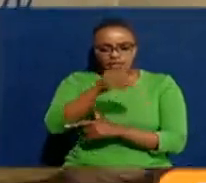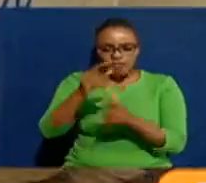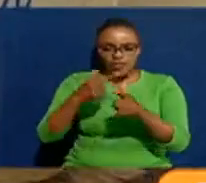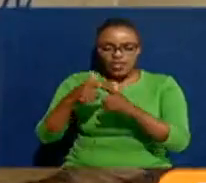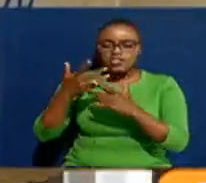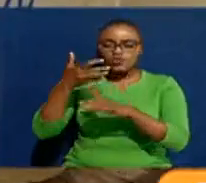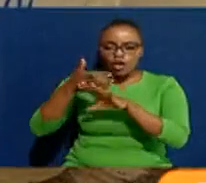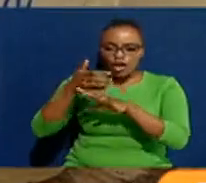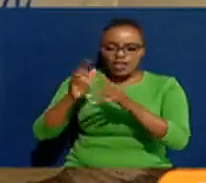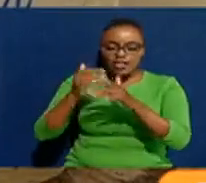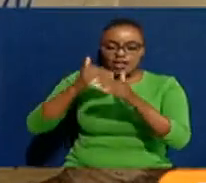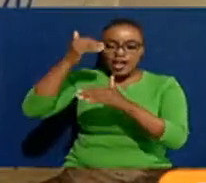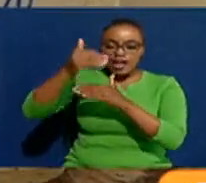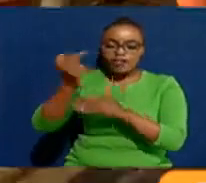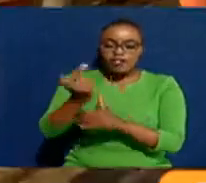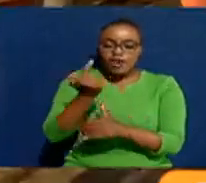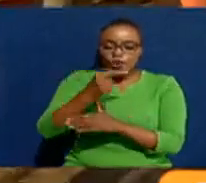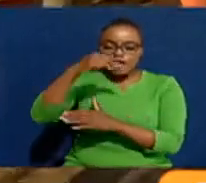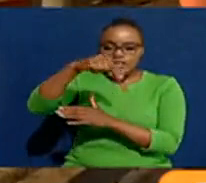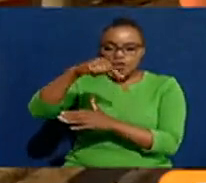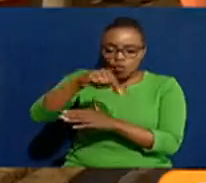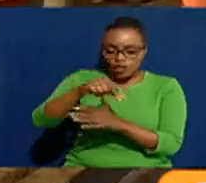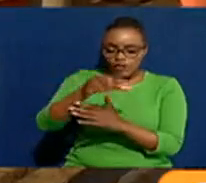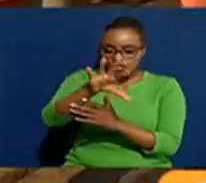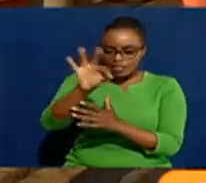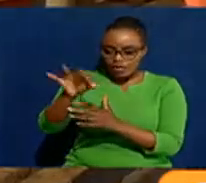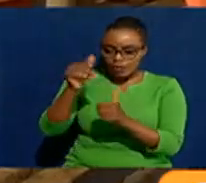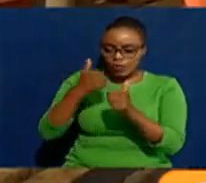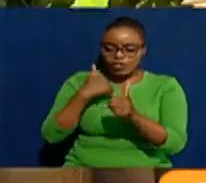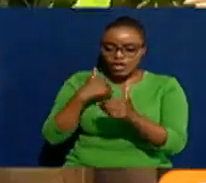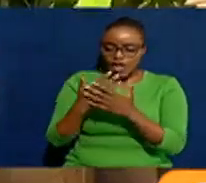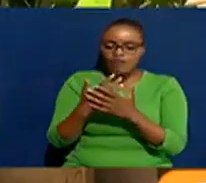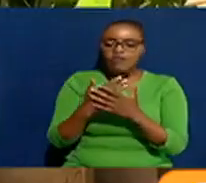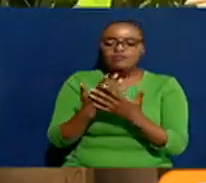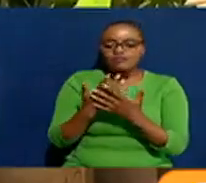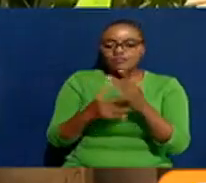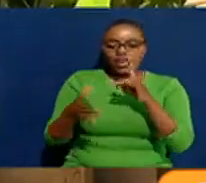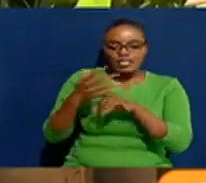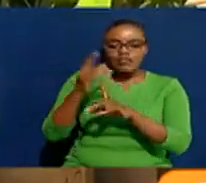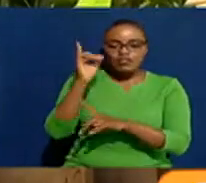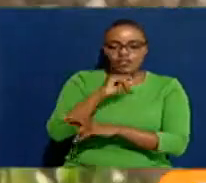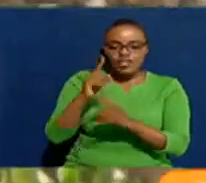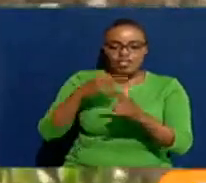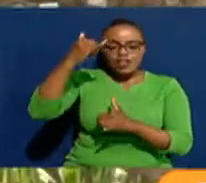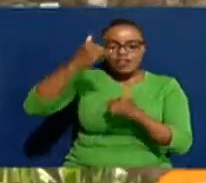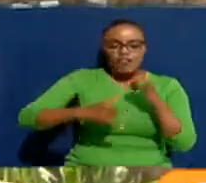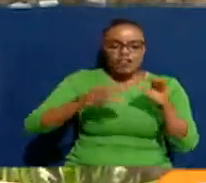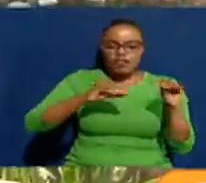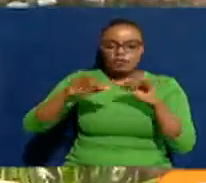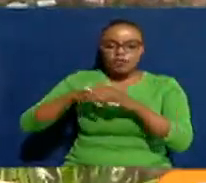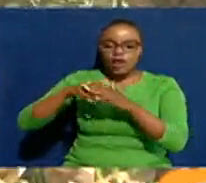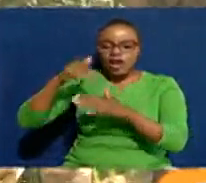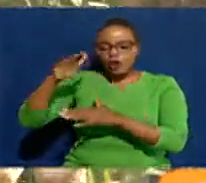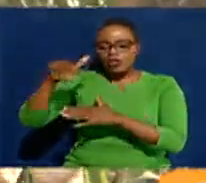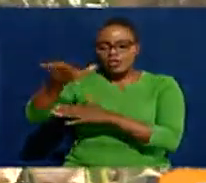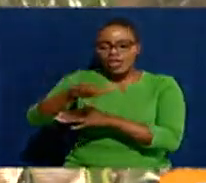now. Afterward, only the modified samples that have undergone the desired outcome are finally taken to the confined